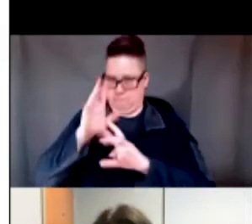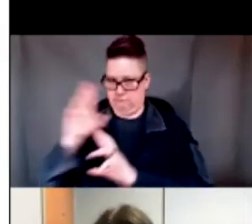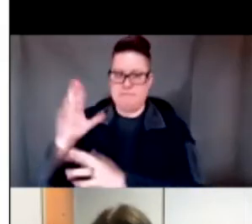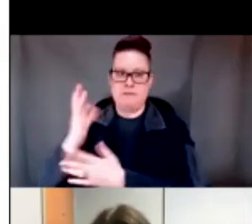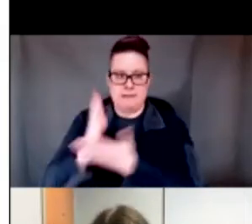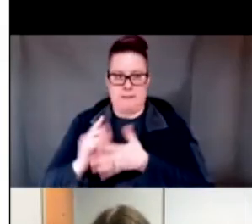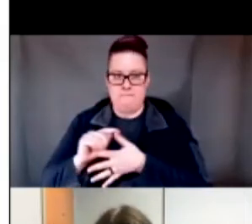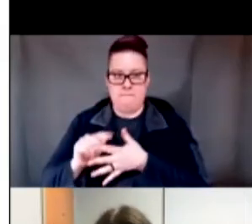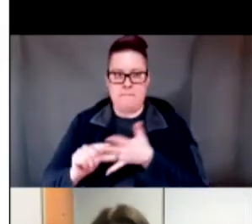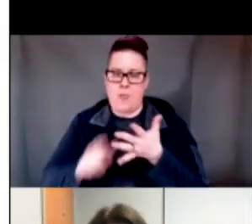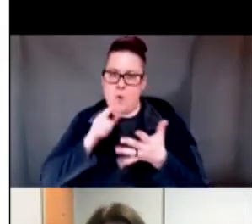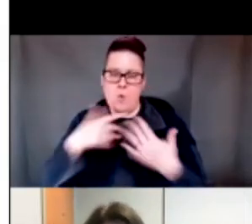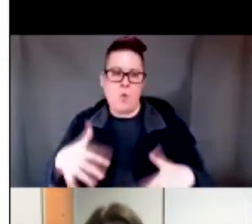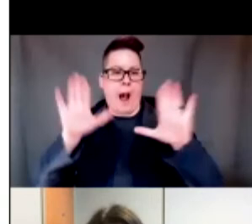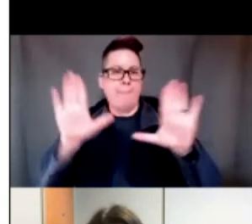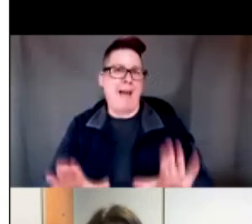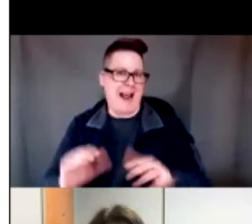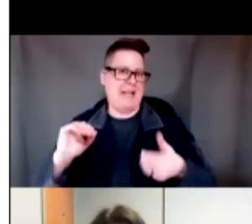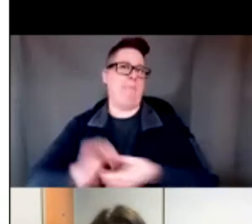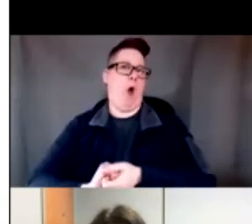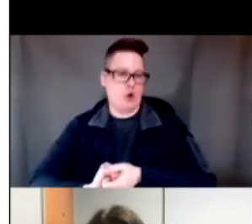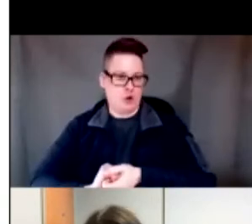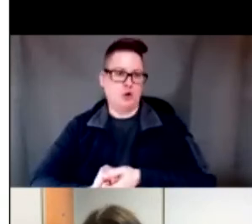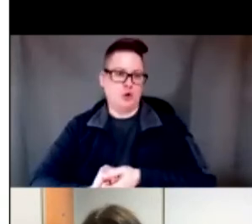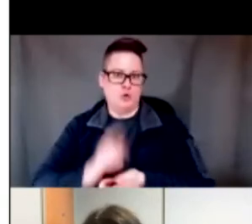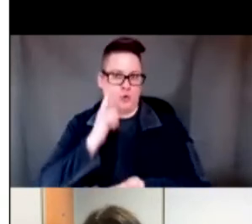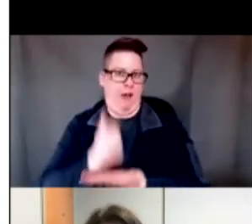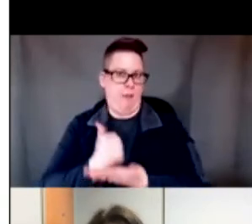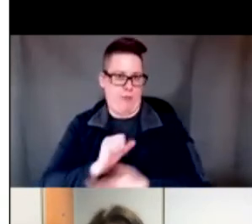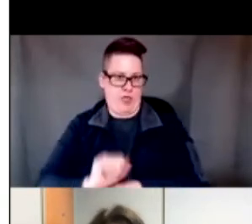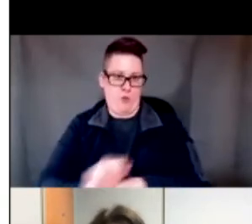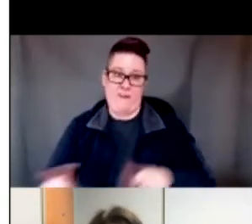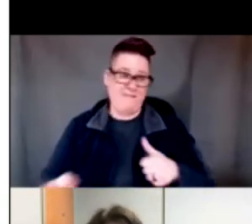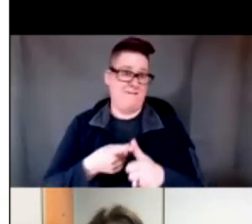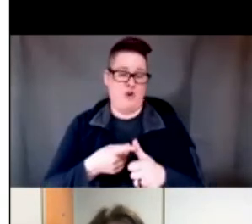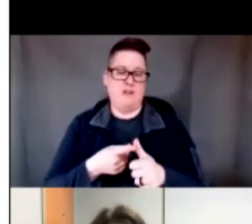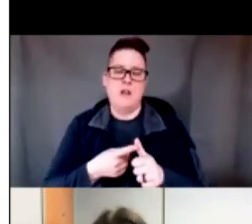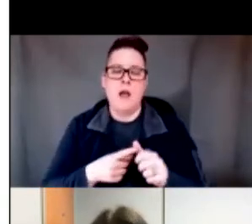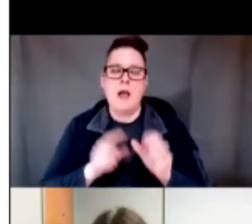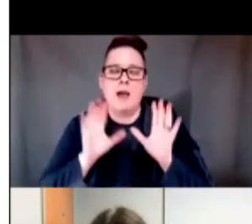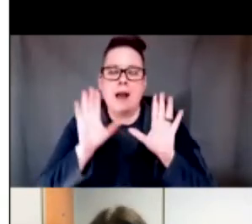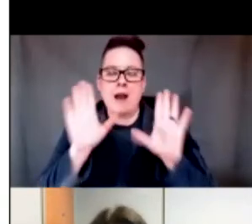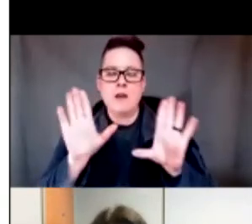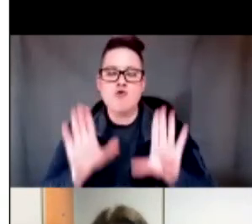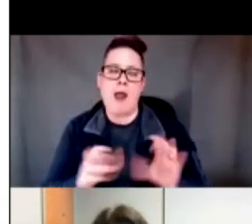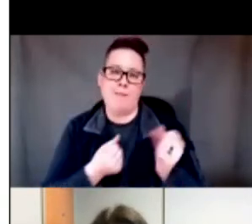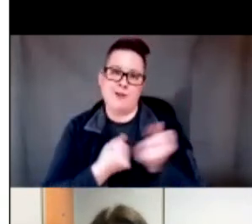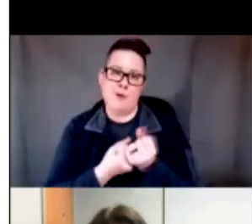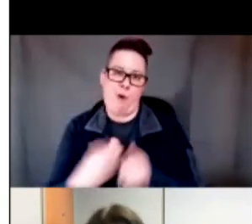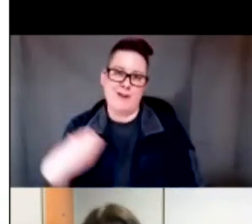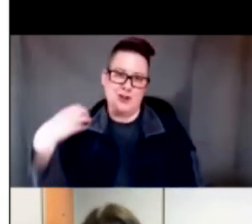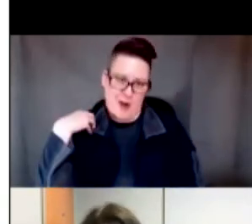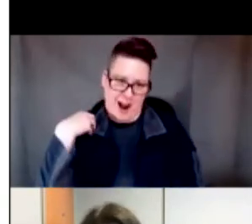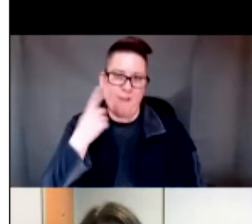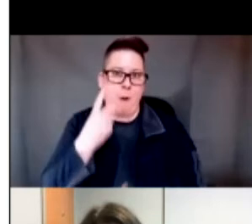some of the amazing partners that we've had in being able to do this work. First, we have incredibly supportive chairs in